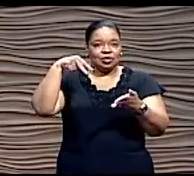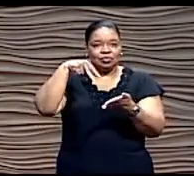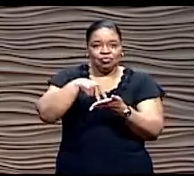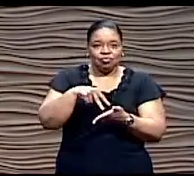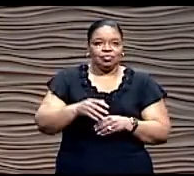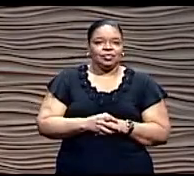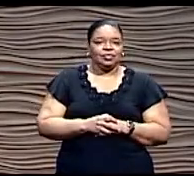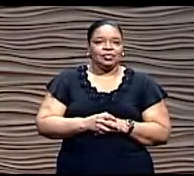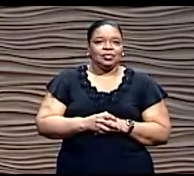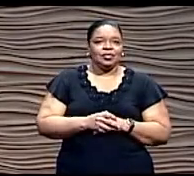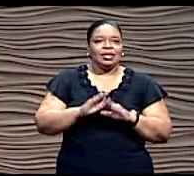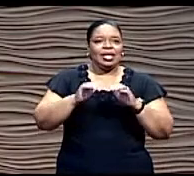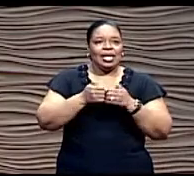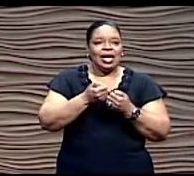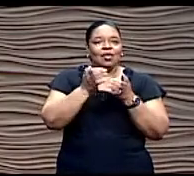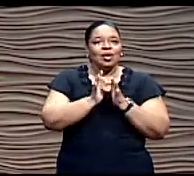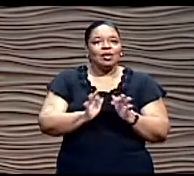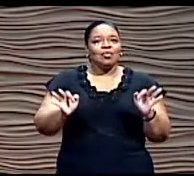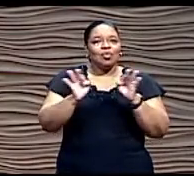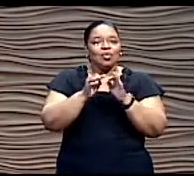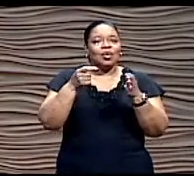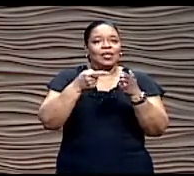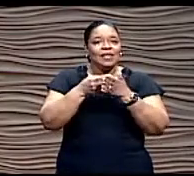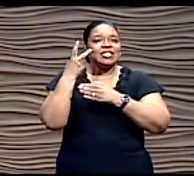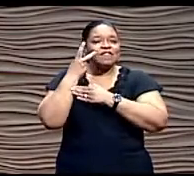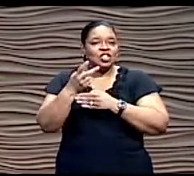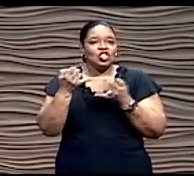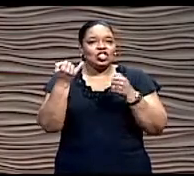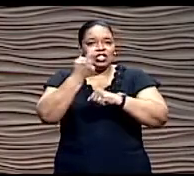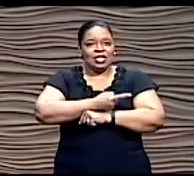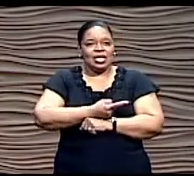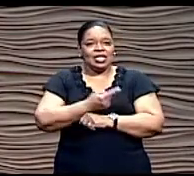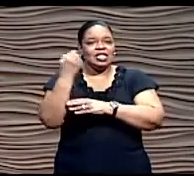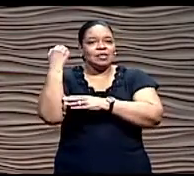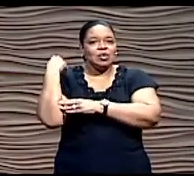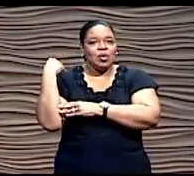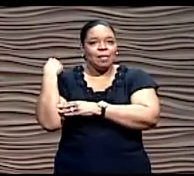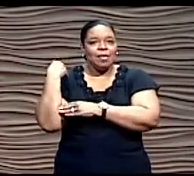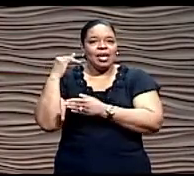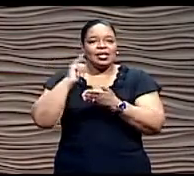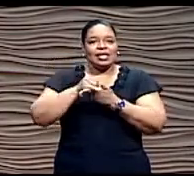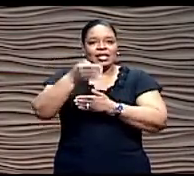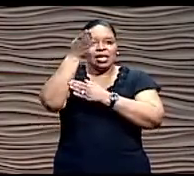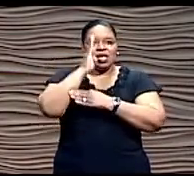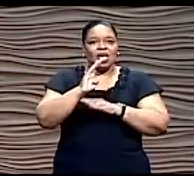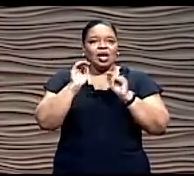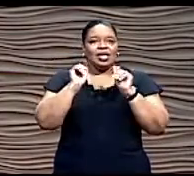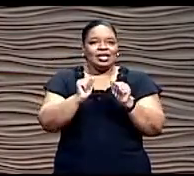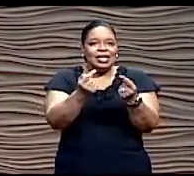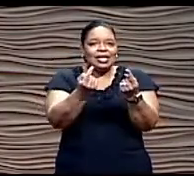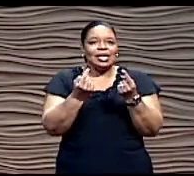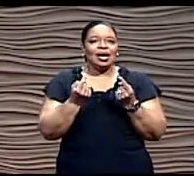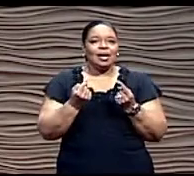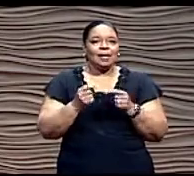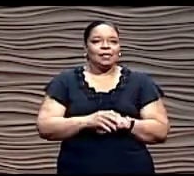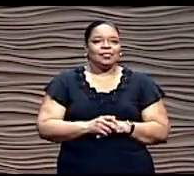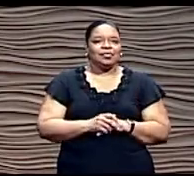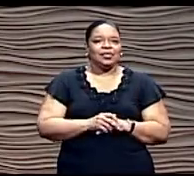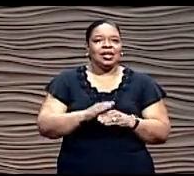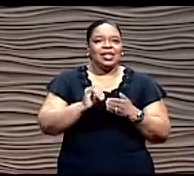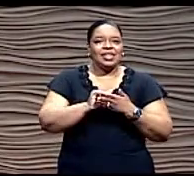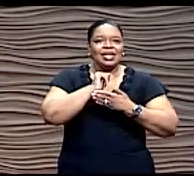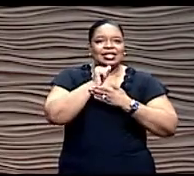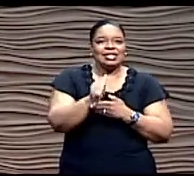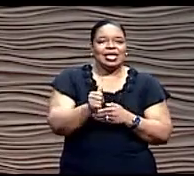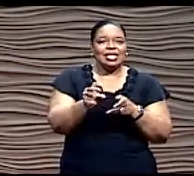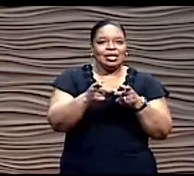is this vision to us this morning, to be reminded that God can come to us. Is that not where